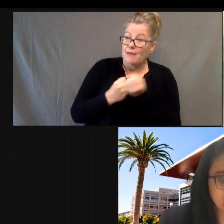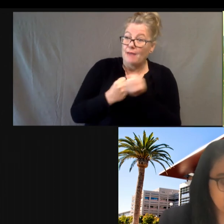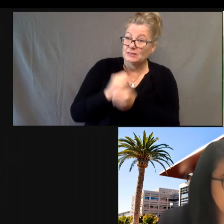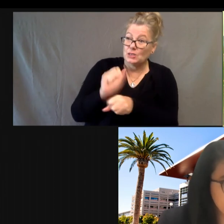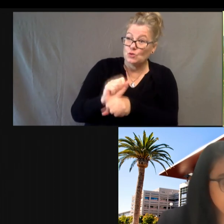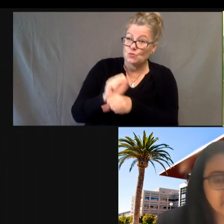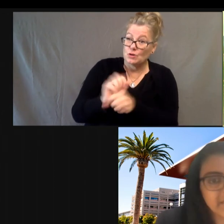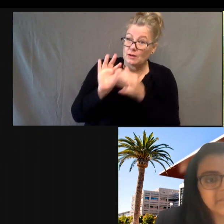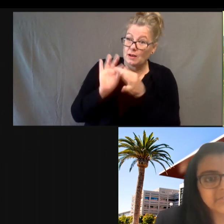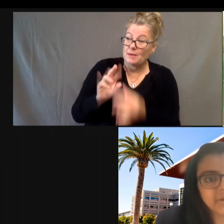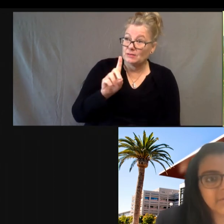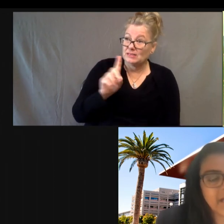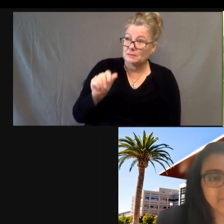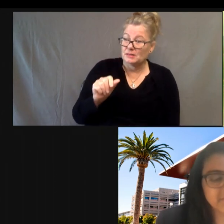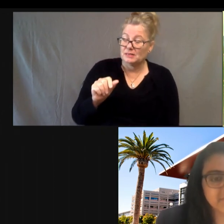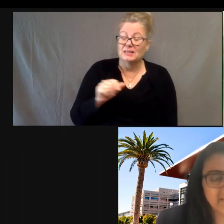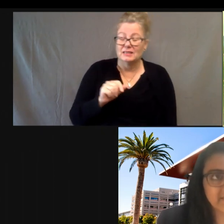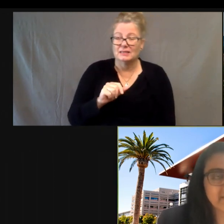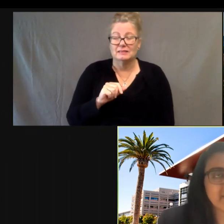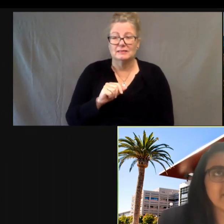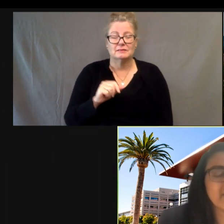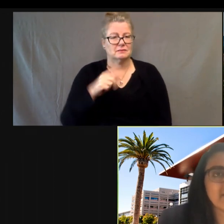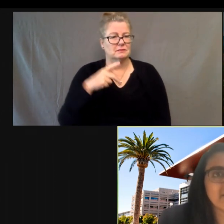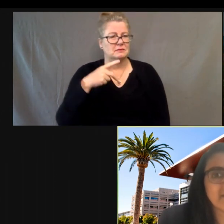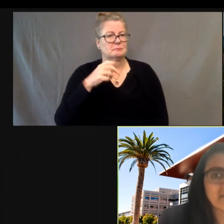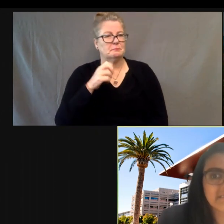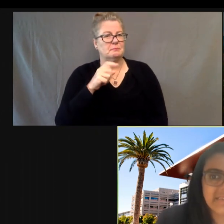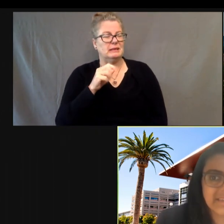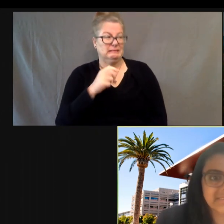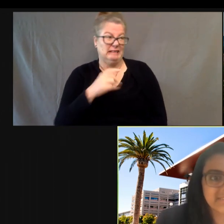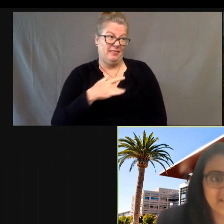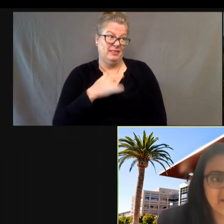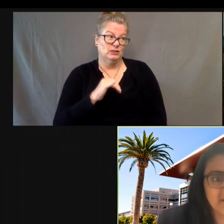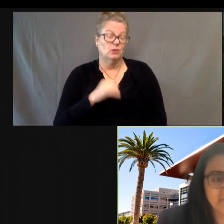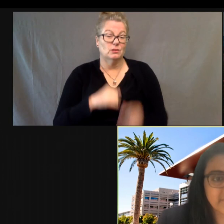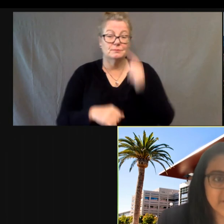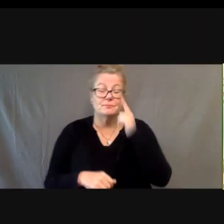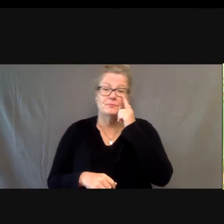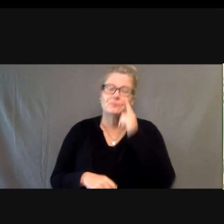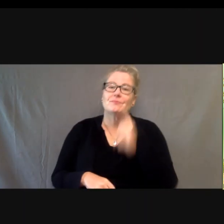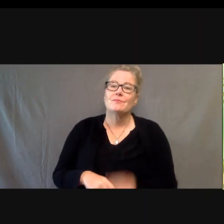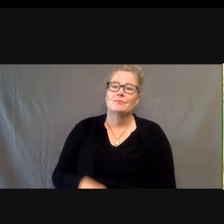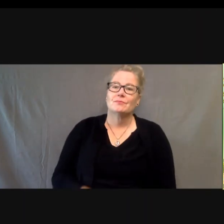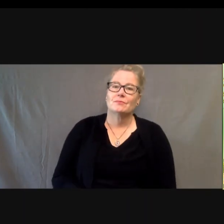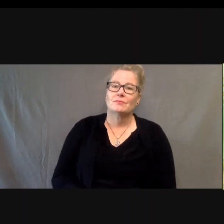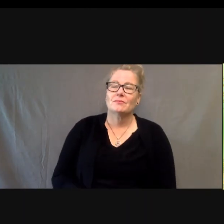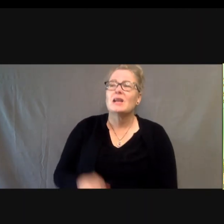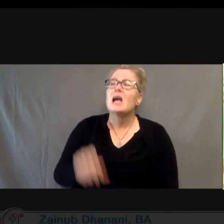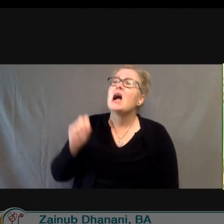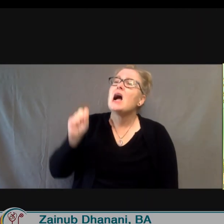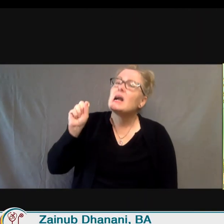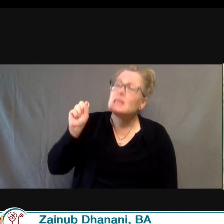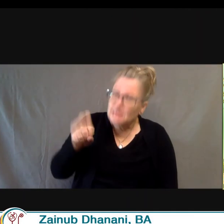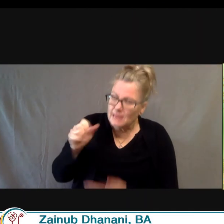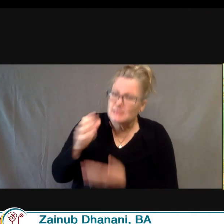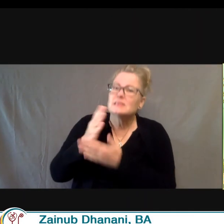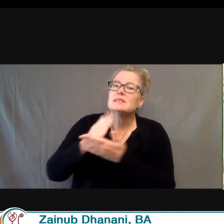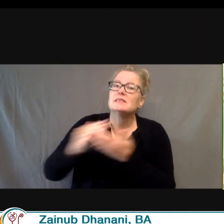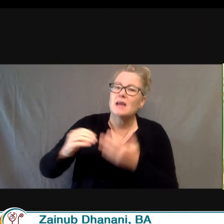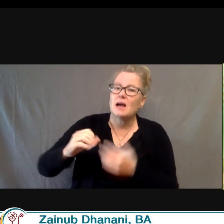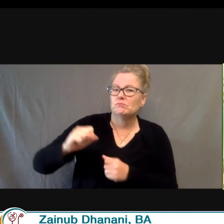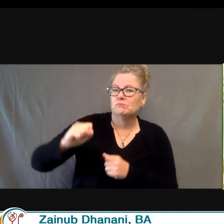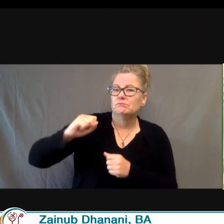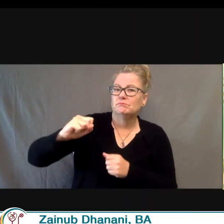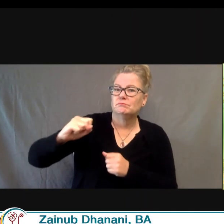so. So I would say yes, there is some pushback. I think by and